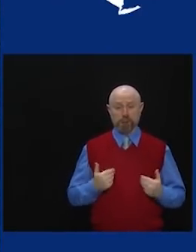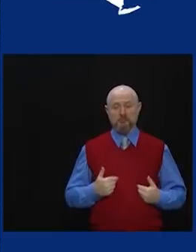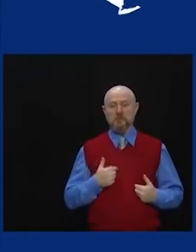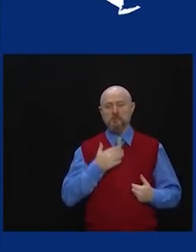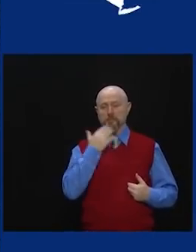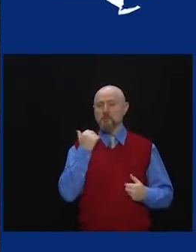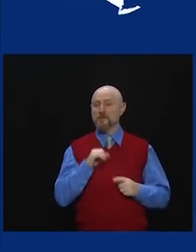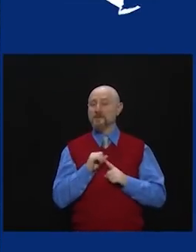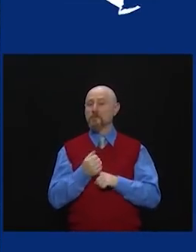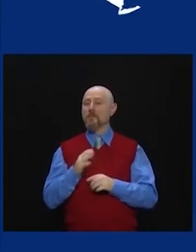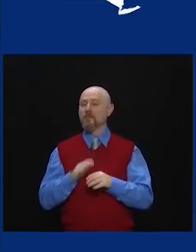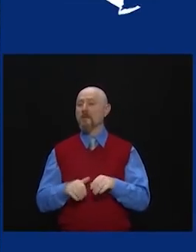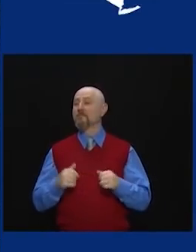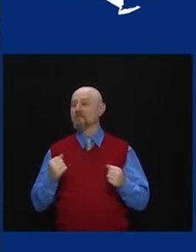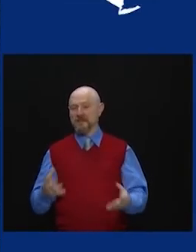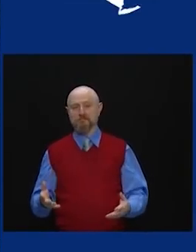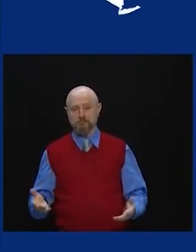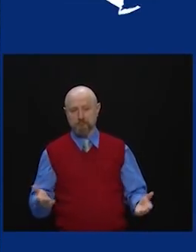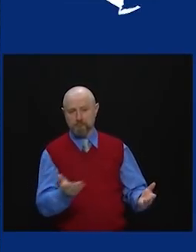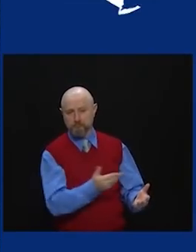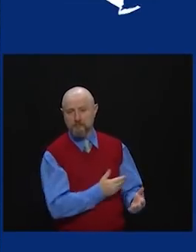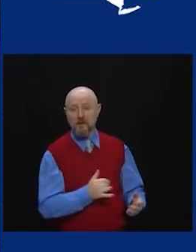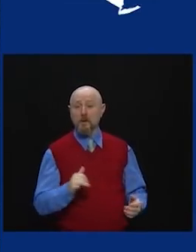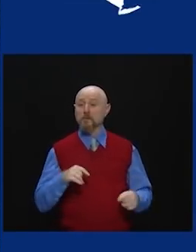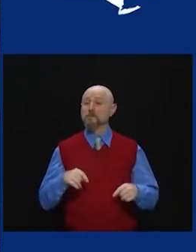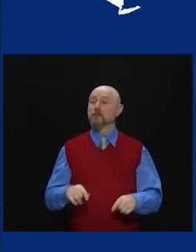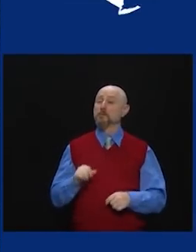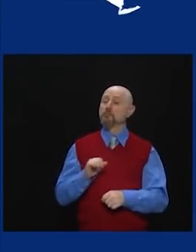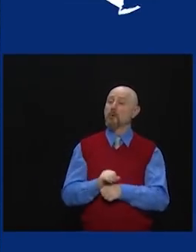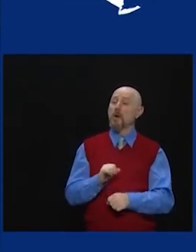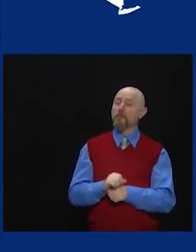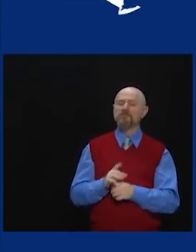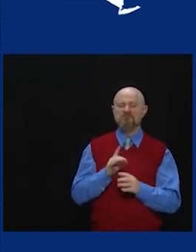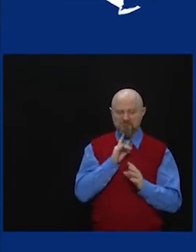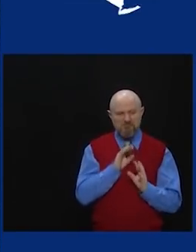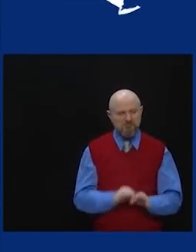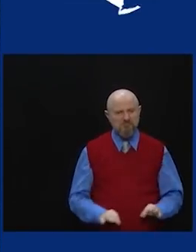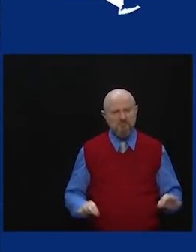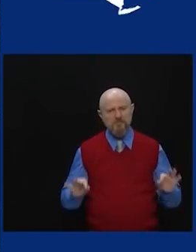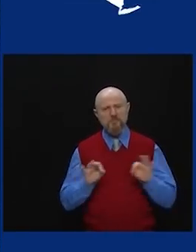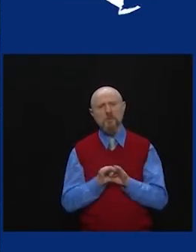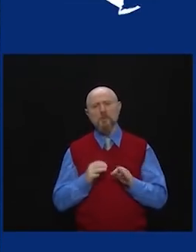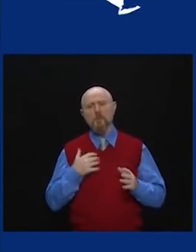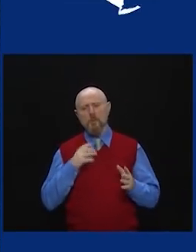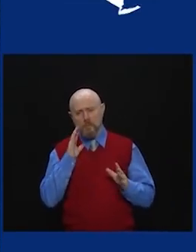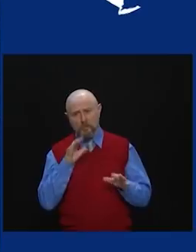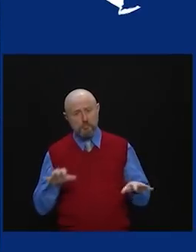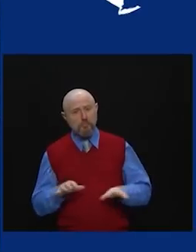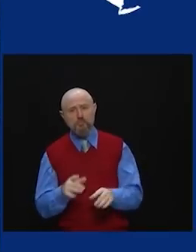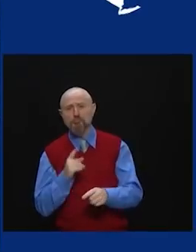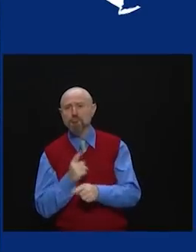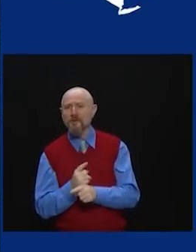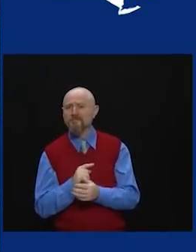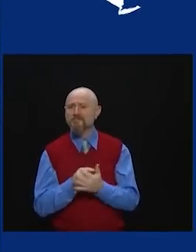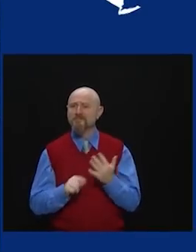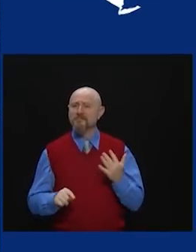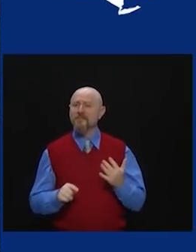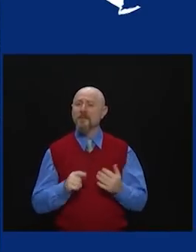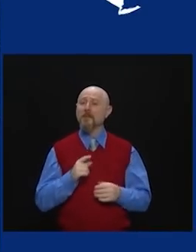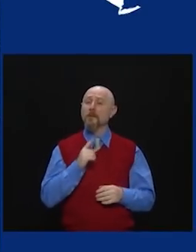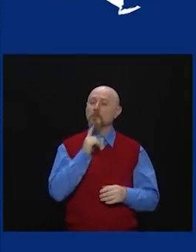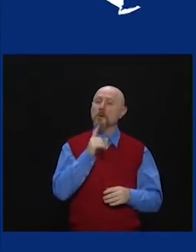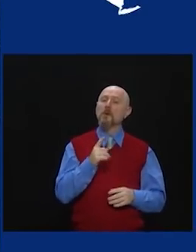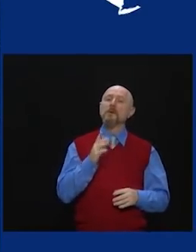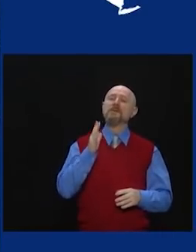this job is so important, and I'm going to get it not just right, but exceed all expectations, because